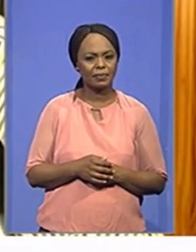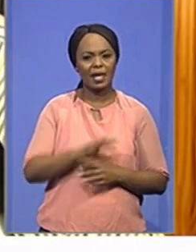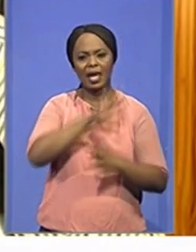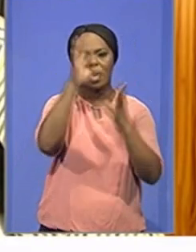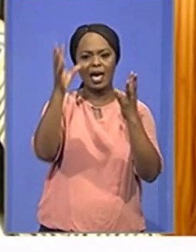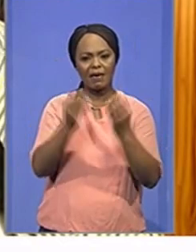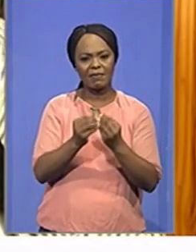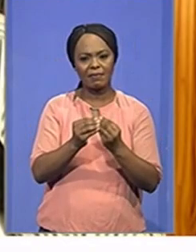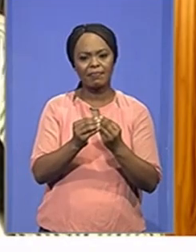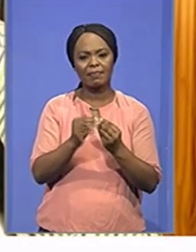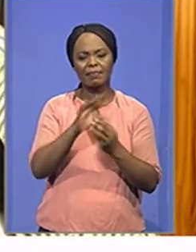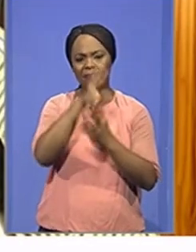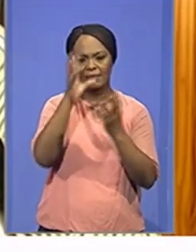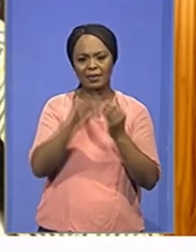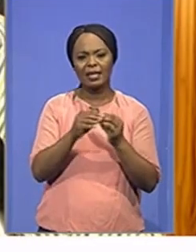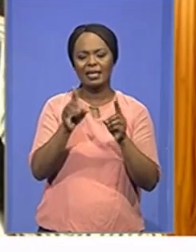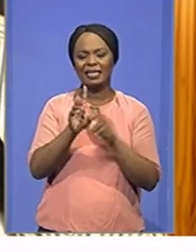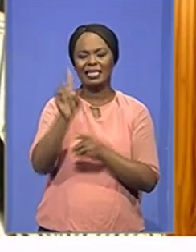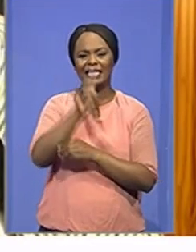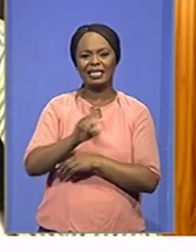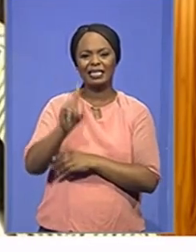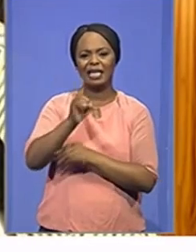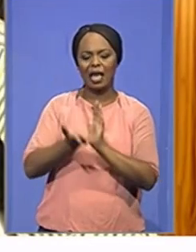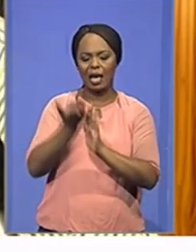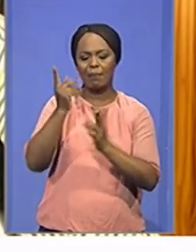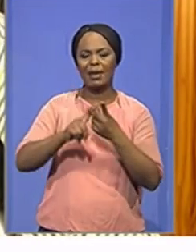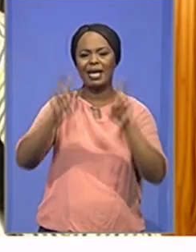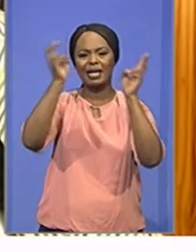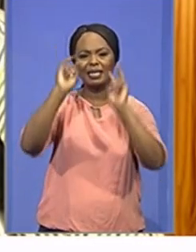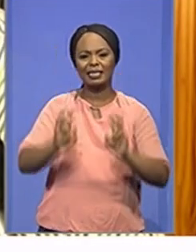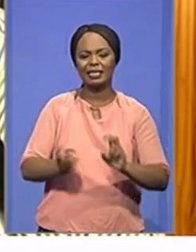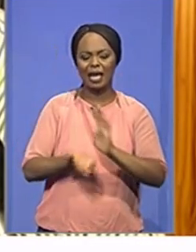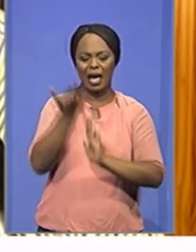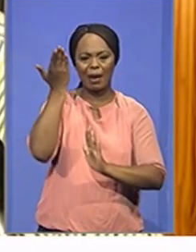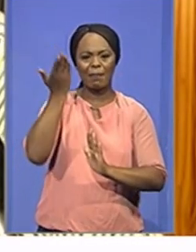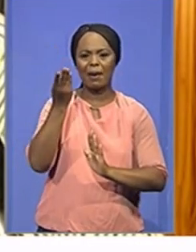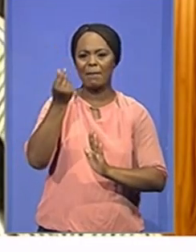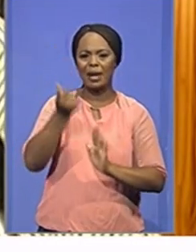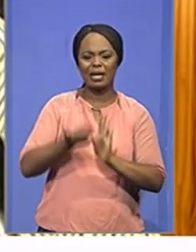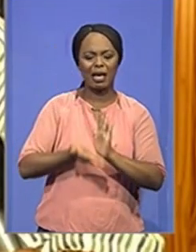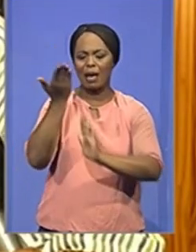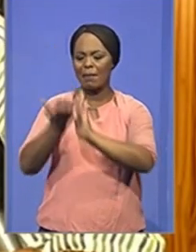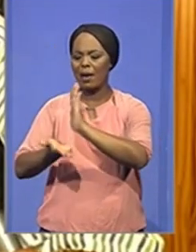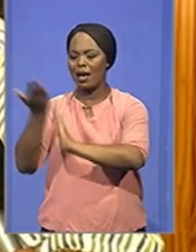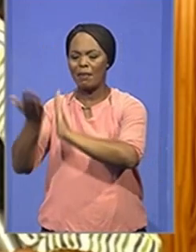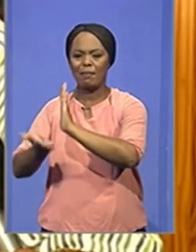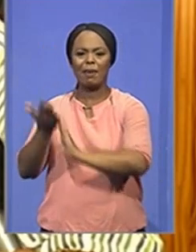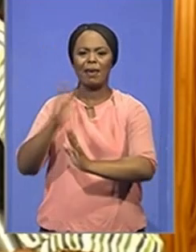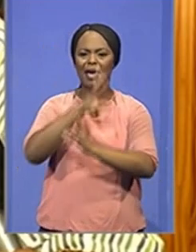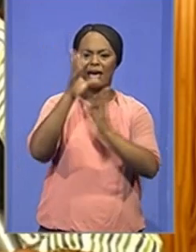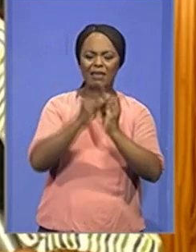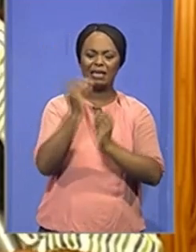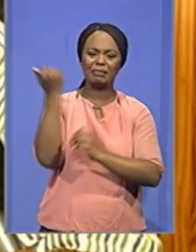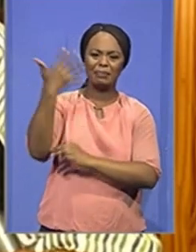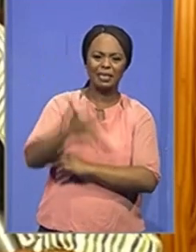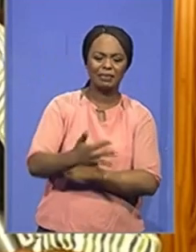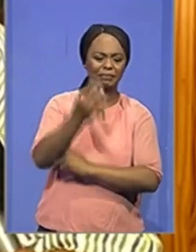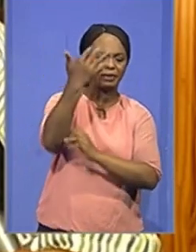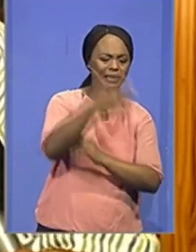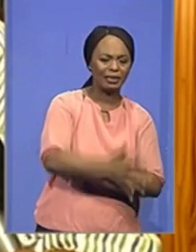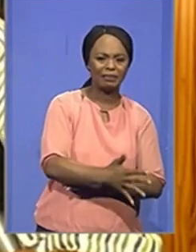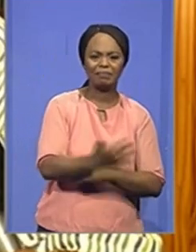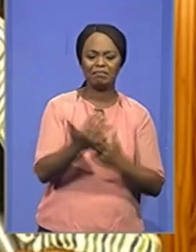everything, the diesel is going up, the electricity is going up. I can't see anybody is